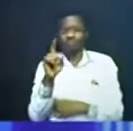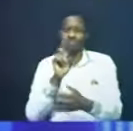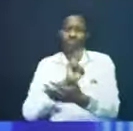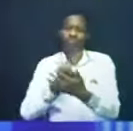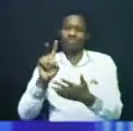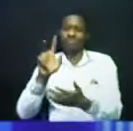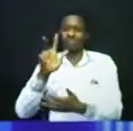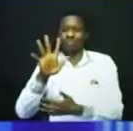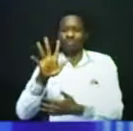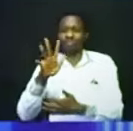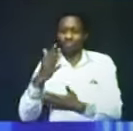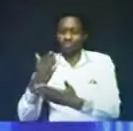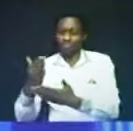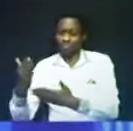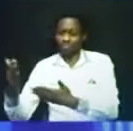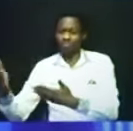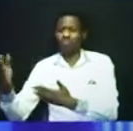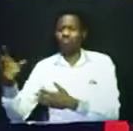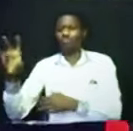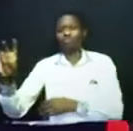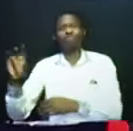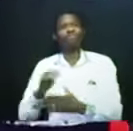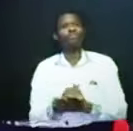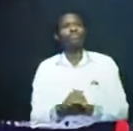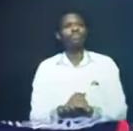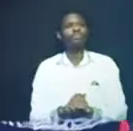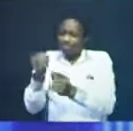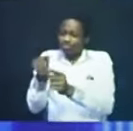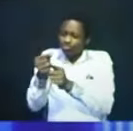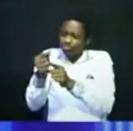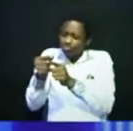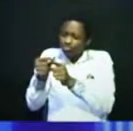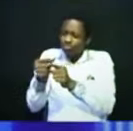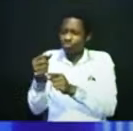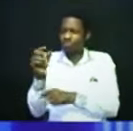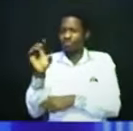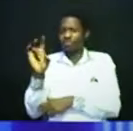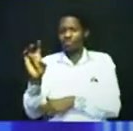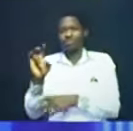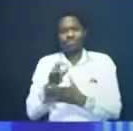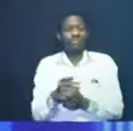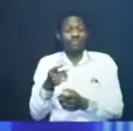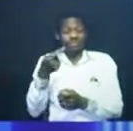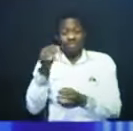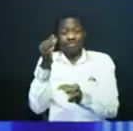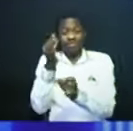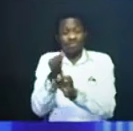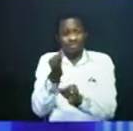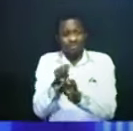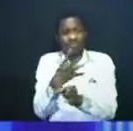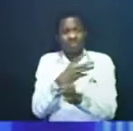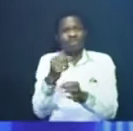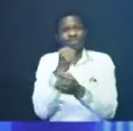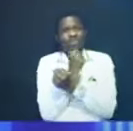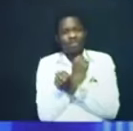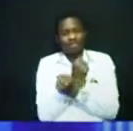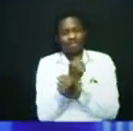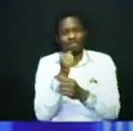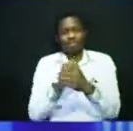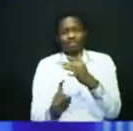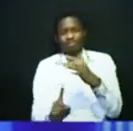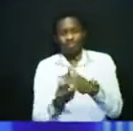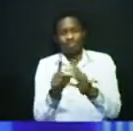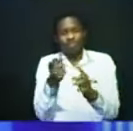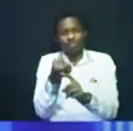verse 5 through 7. The faith and love that spring from the hope stored up for